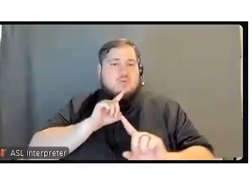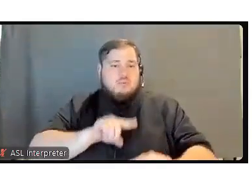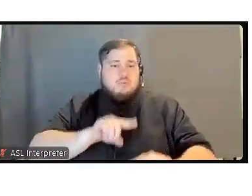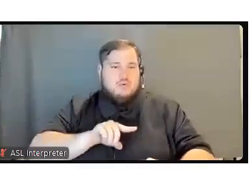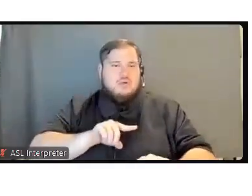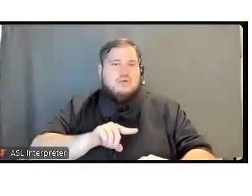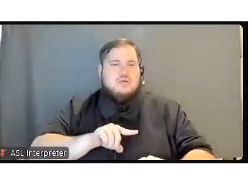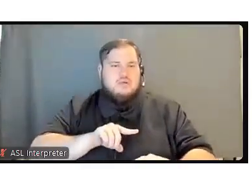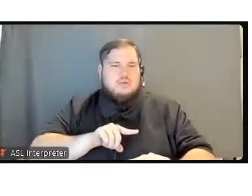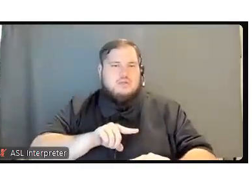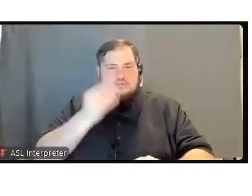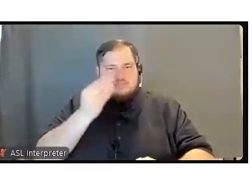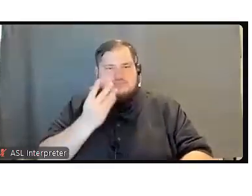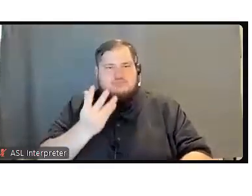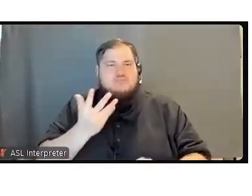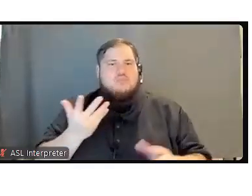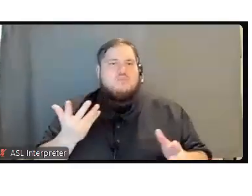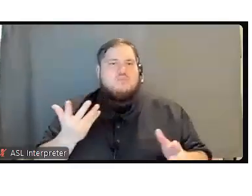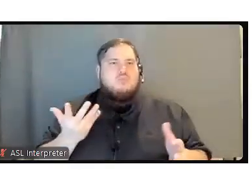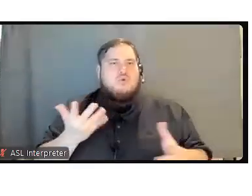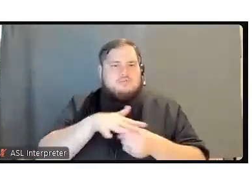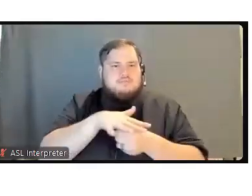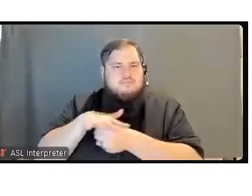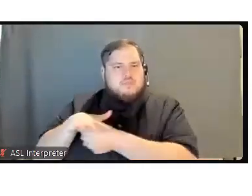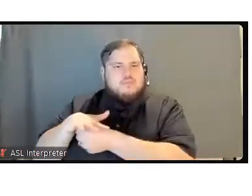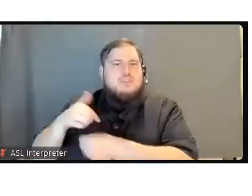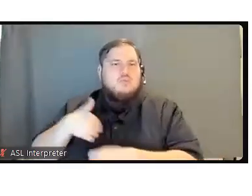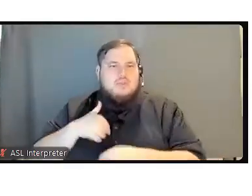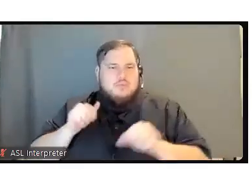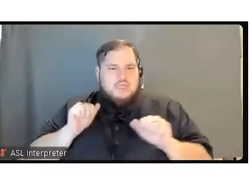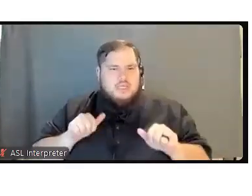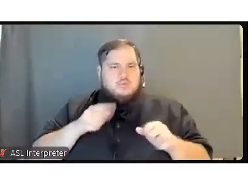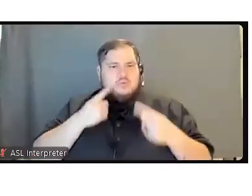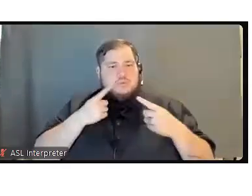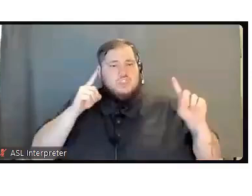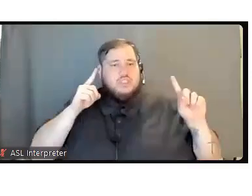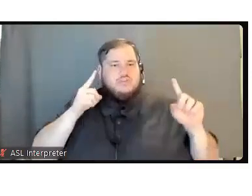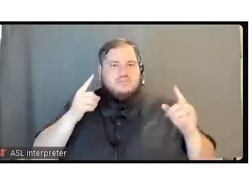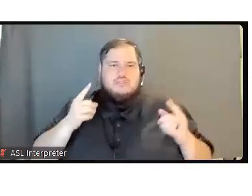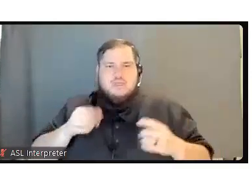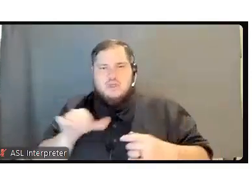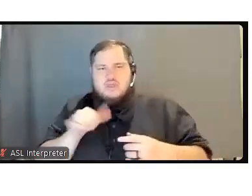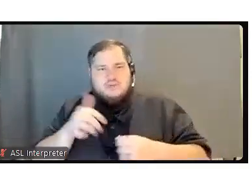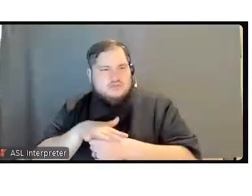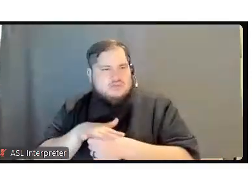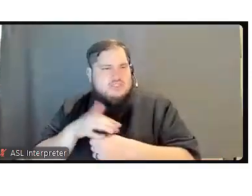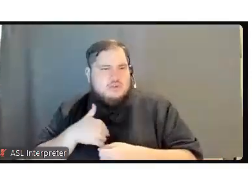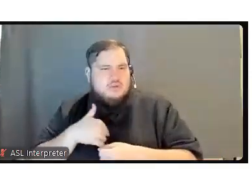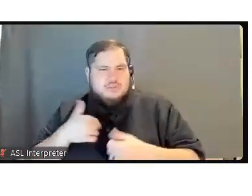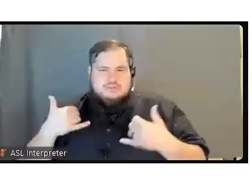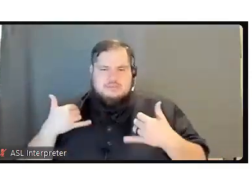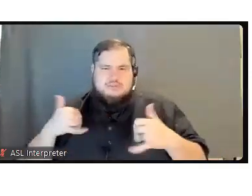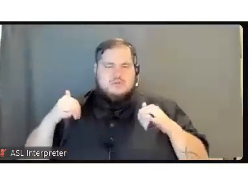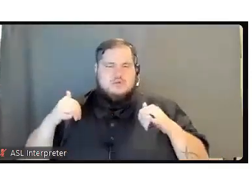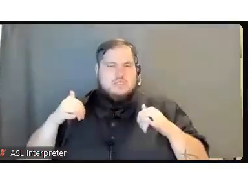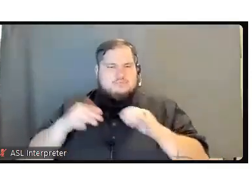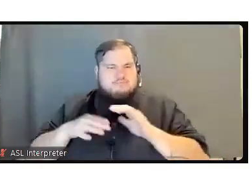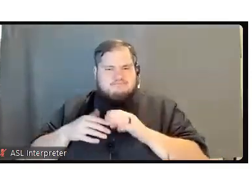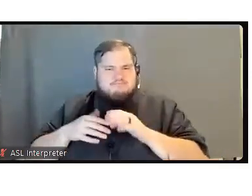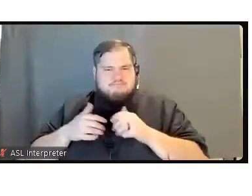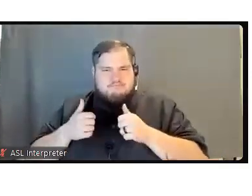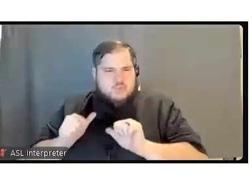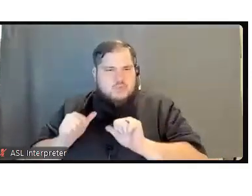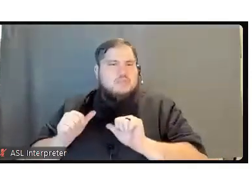tell you areas that we were able to achieve from our perspective and areas that we're still working on. Let you know what is